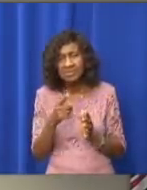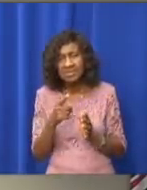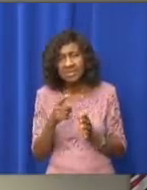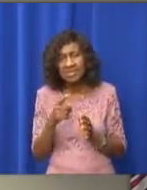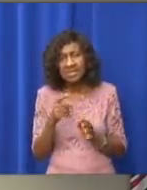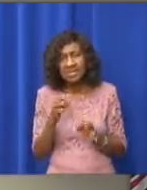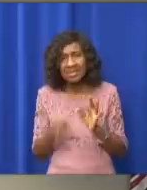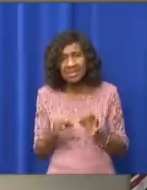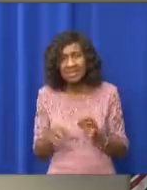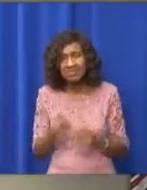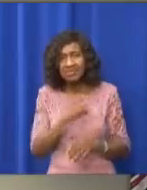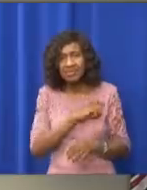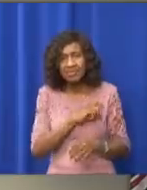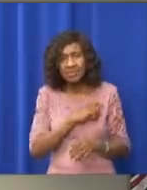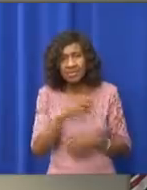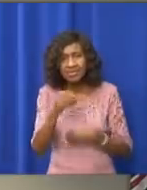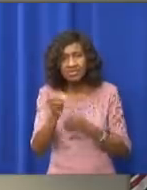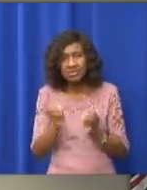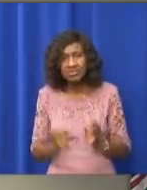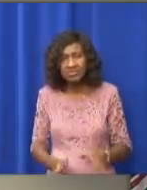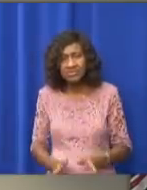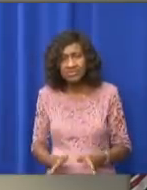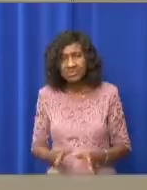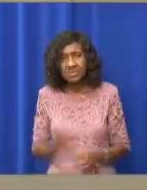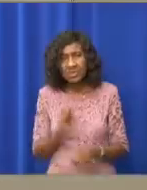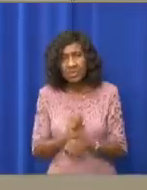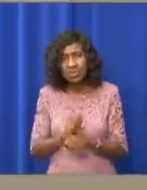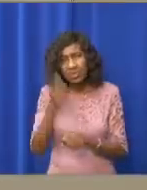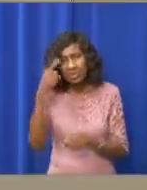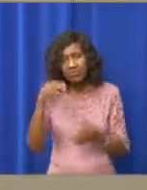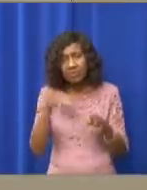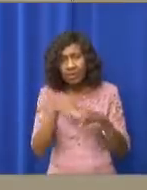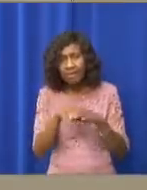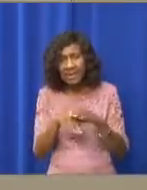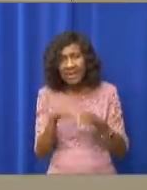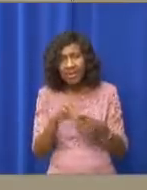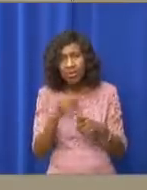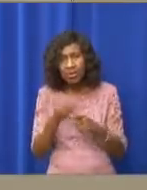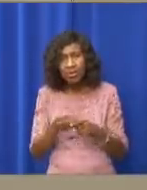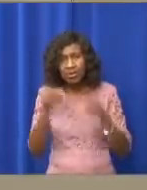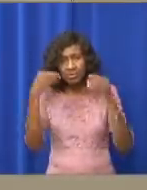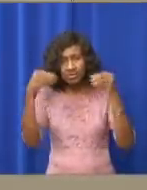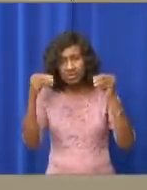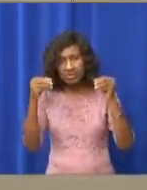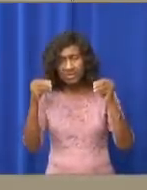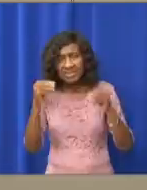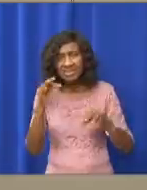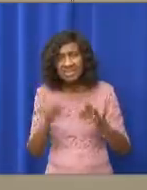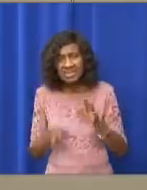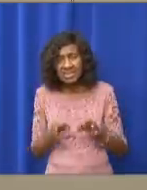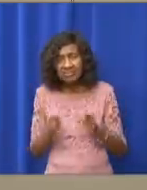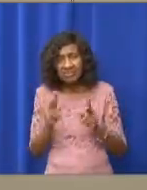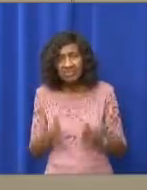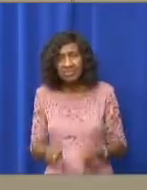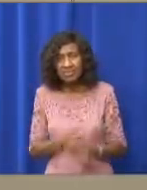security officer working for the bank or for the supermarket, if the person does not wear a mask, they